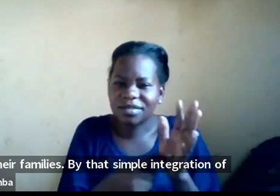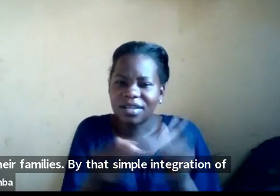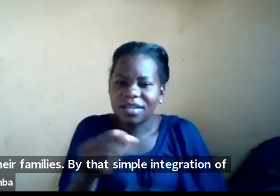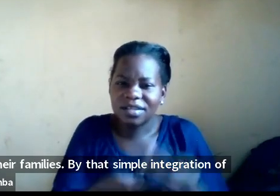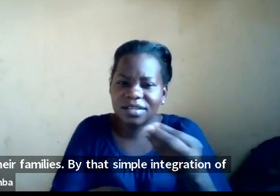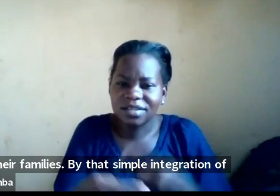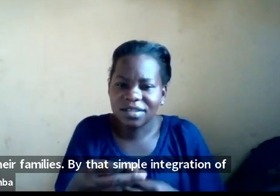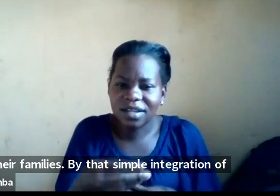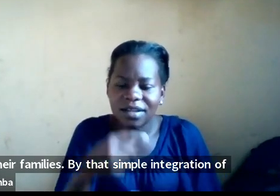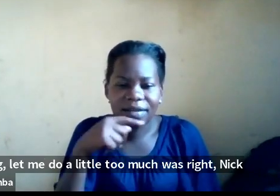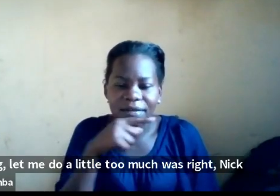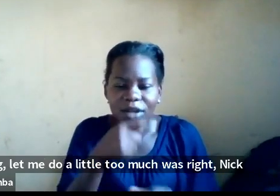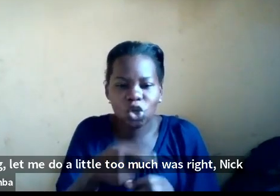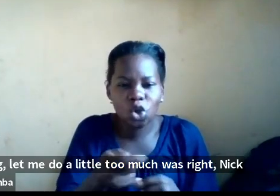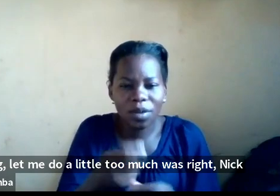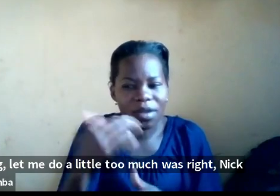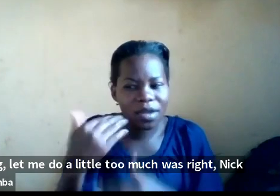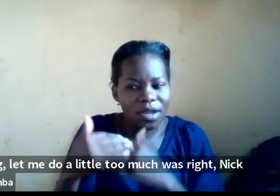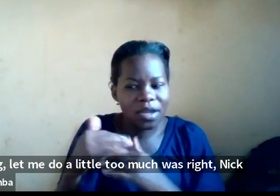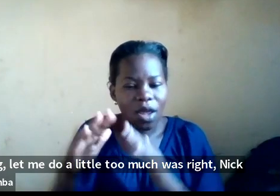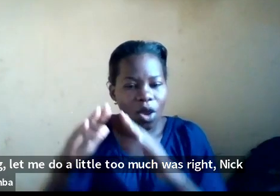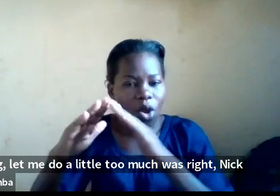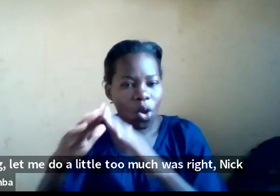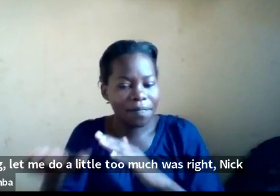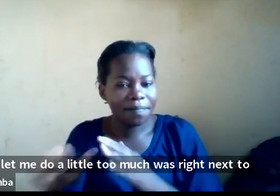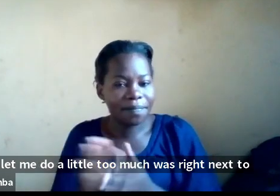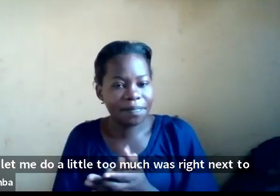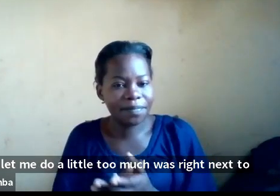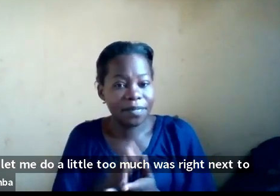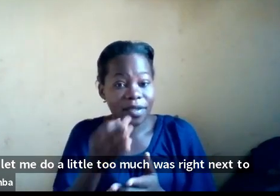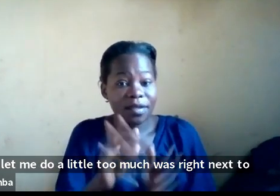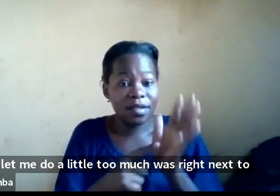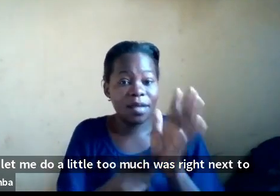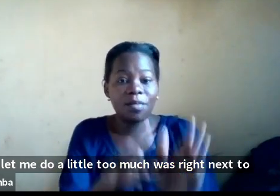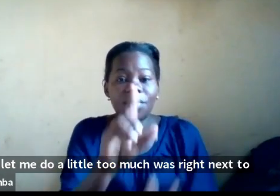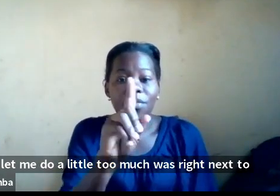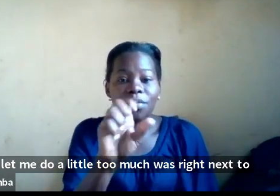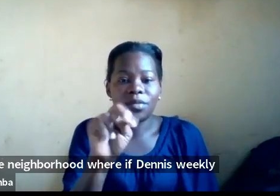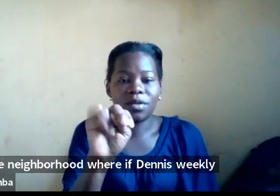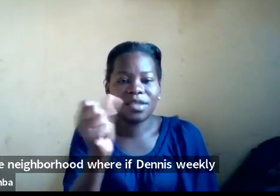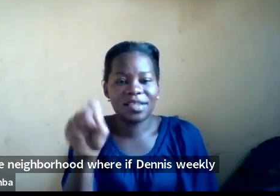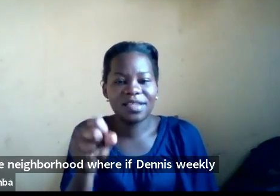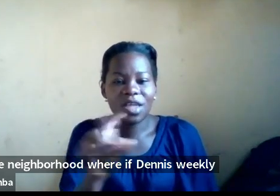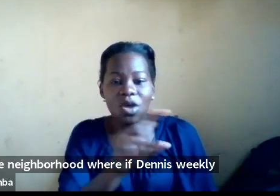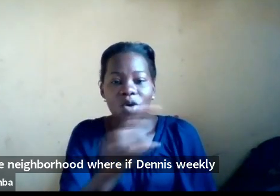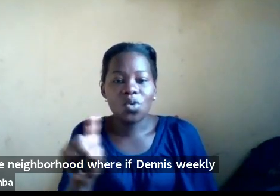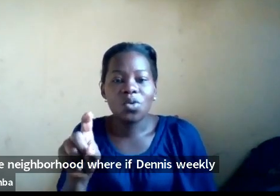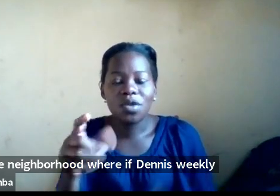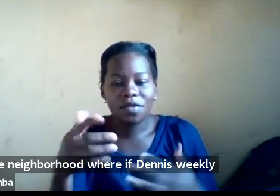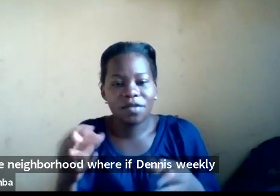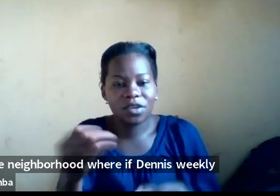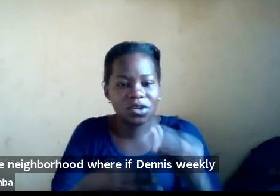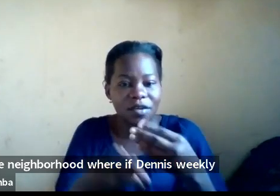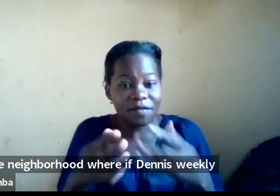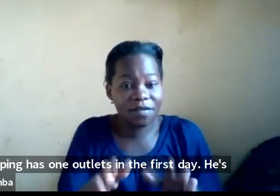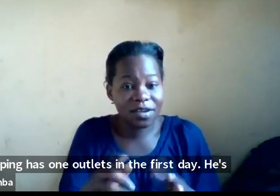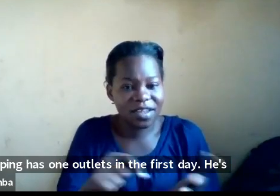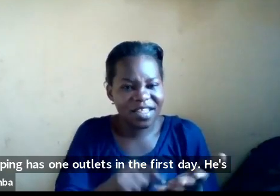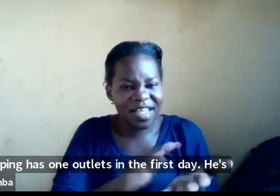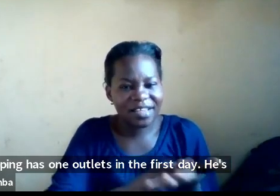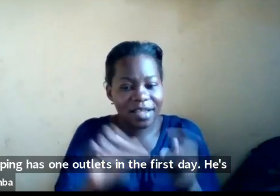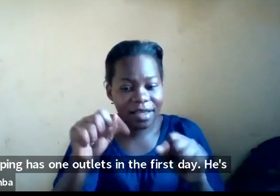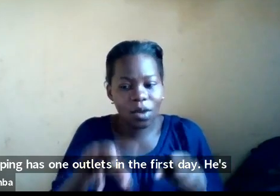tomatoes right next to the neighborhood, where if Dennis, whose weekly shopping has run out, let's say on a Thursday, he's able to